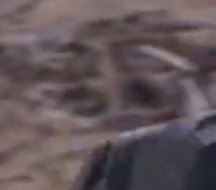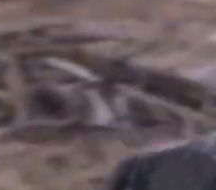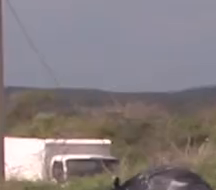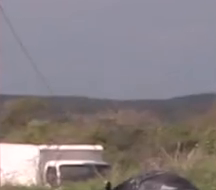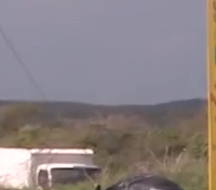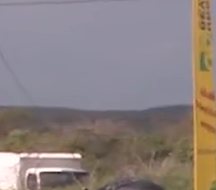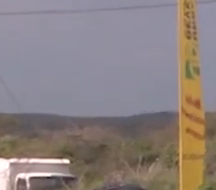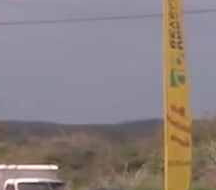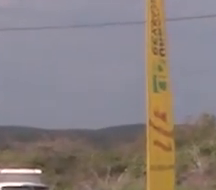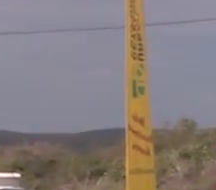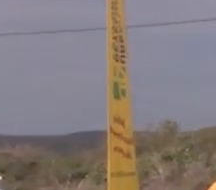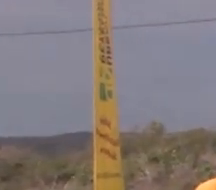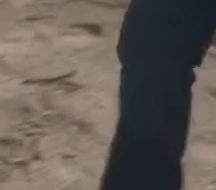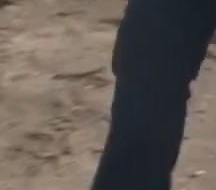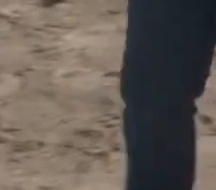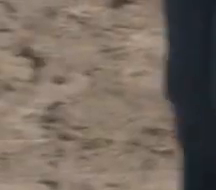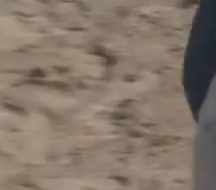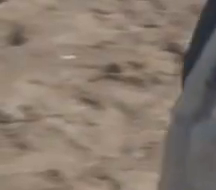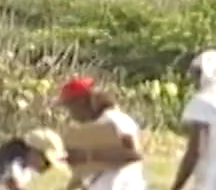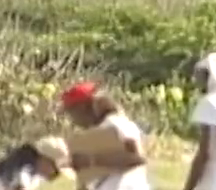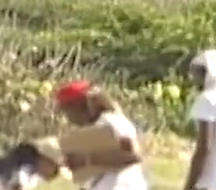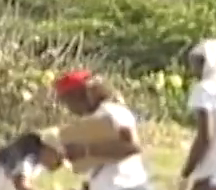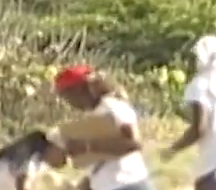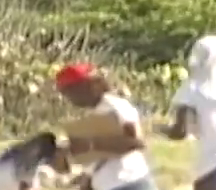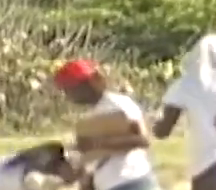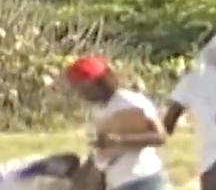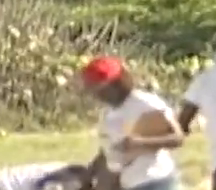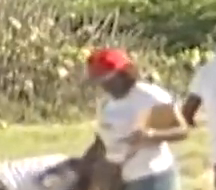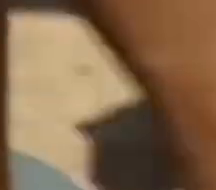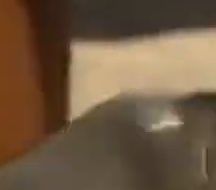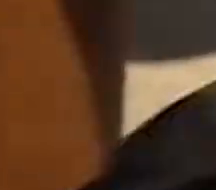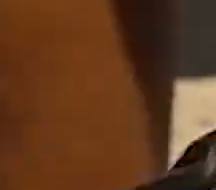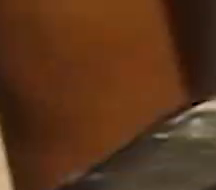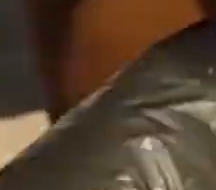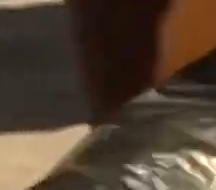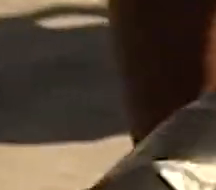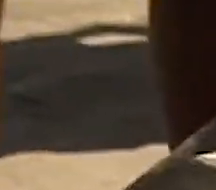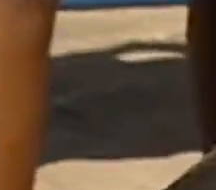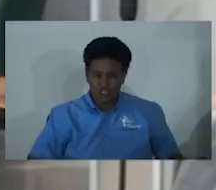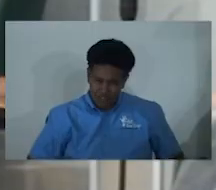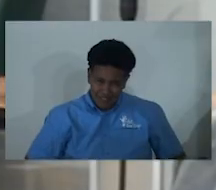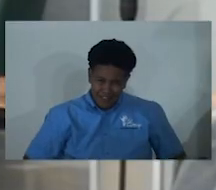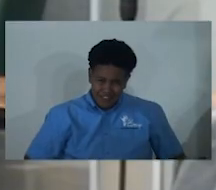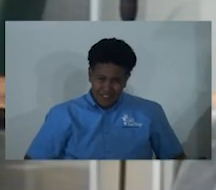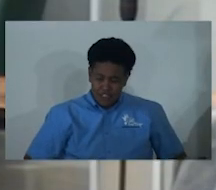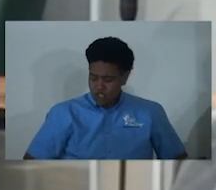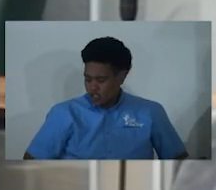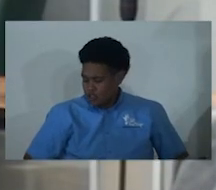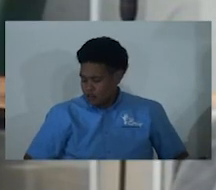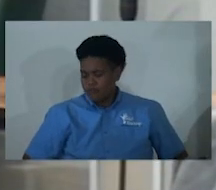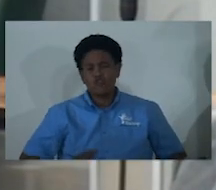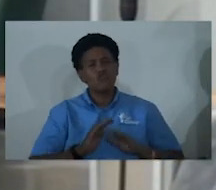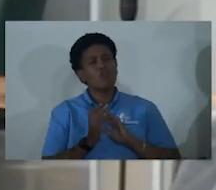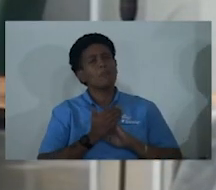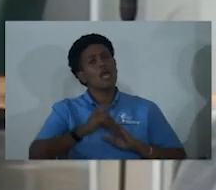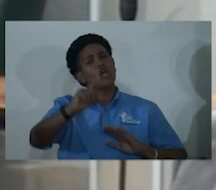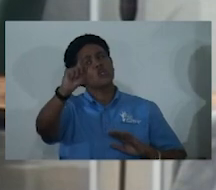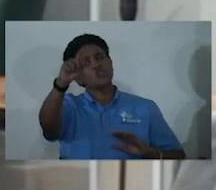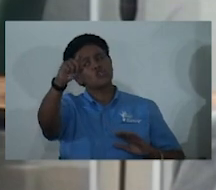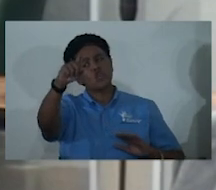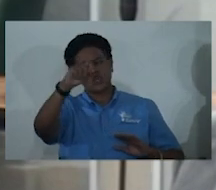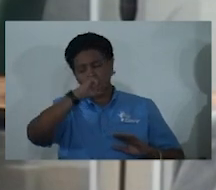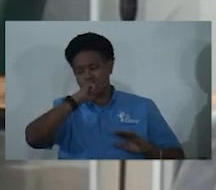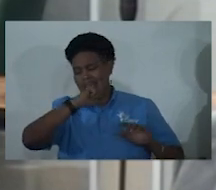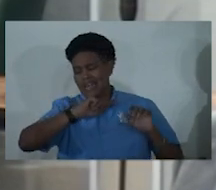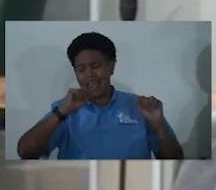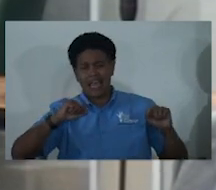minimize plastic waste and ultimately improve the country's environmental and human health. State Jamaicans should, Madam Speaker,